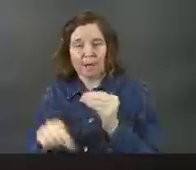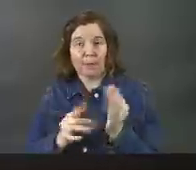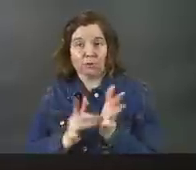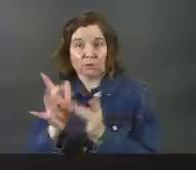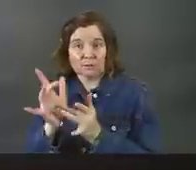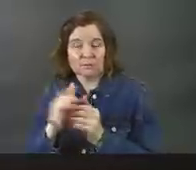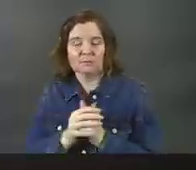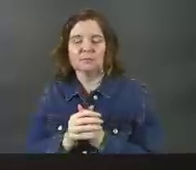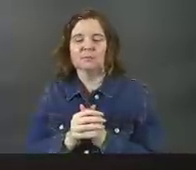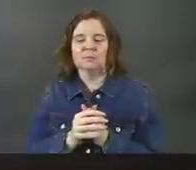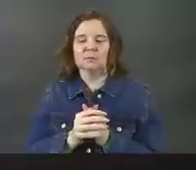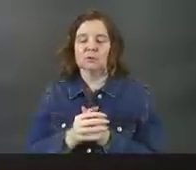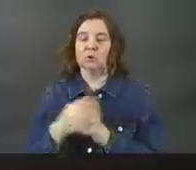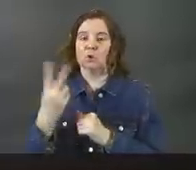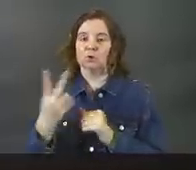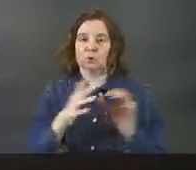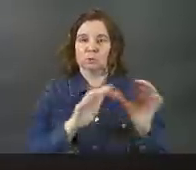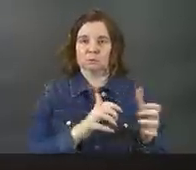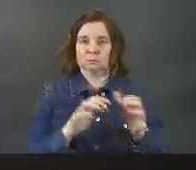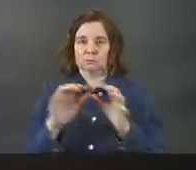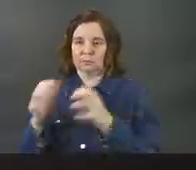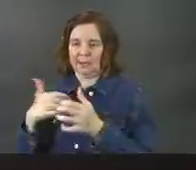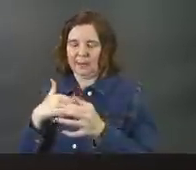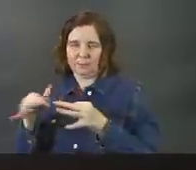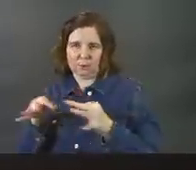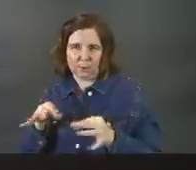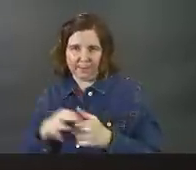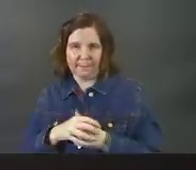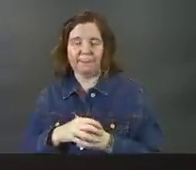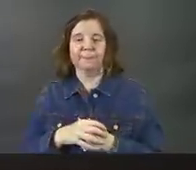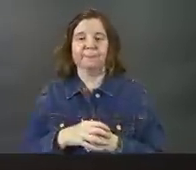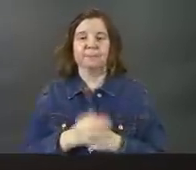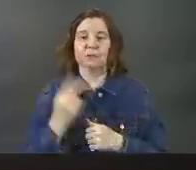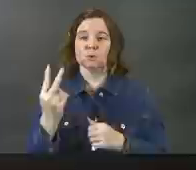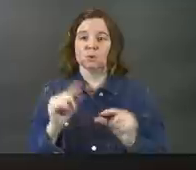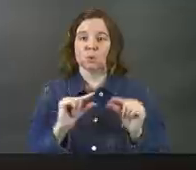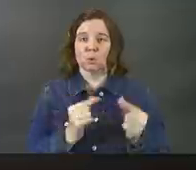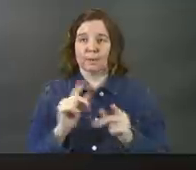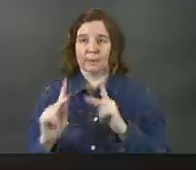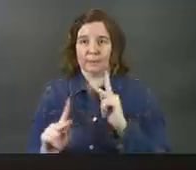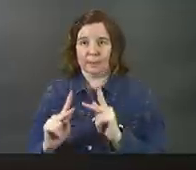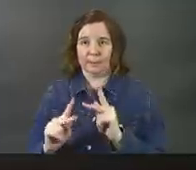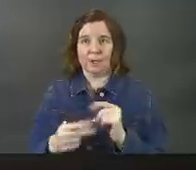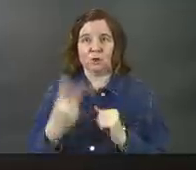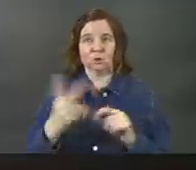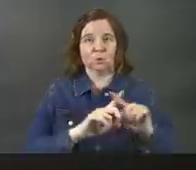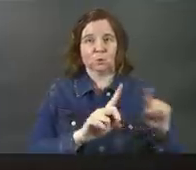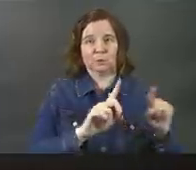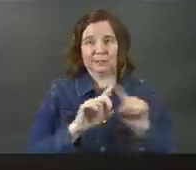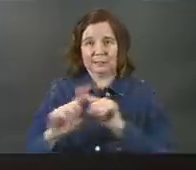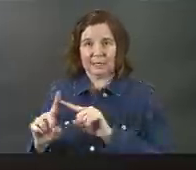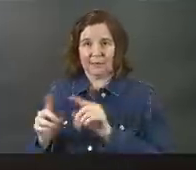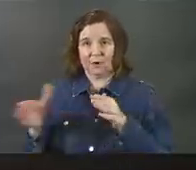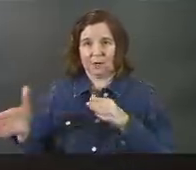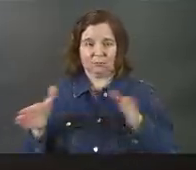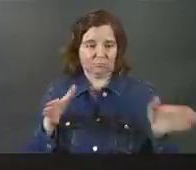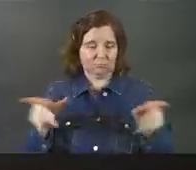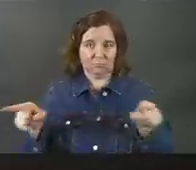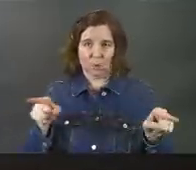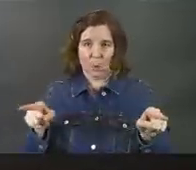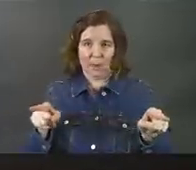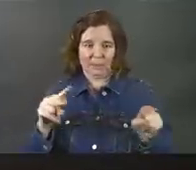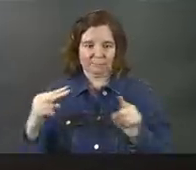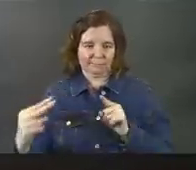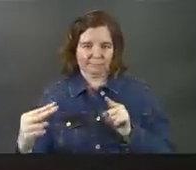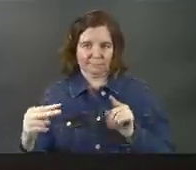Jesus. And so there's two camps that I'm going to describe, two groups of people and two different ways of interpreting and